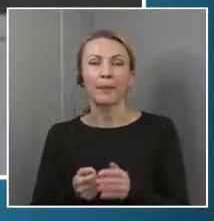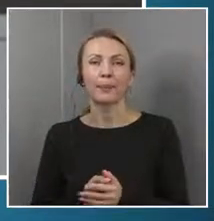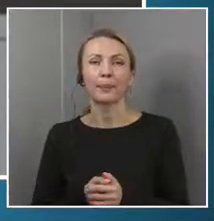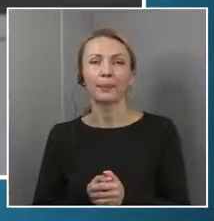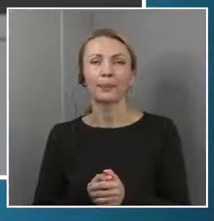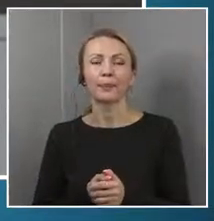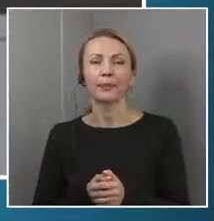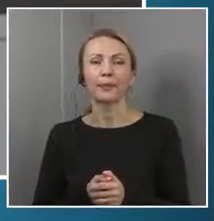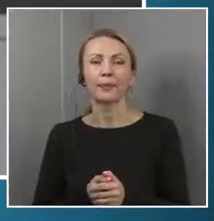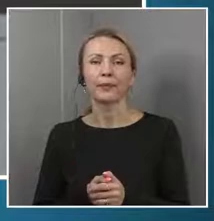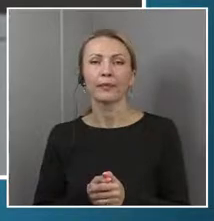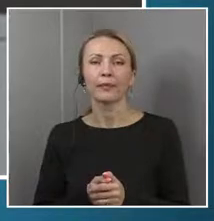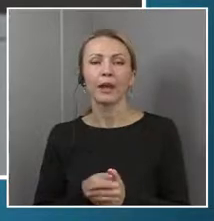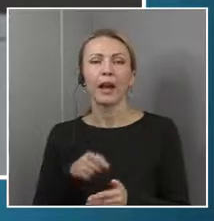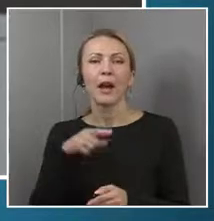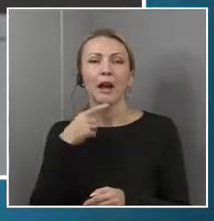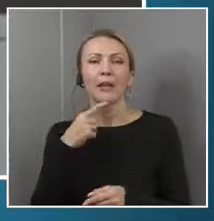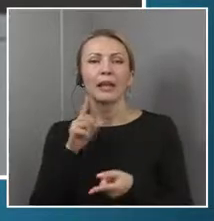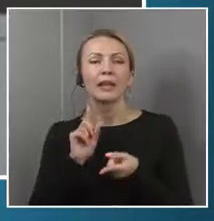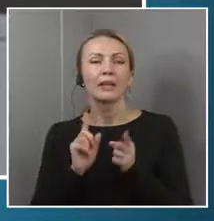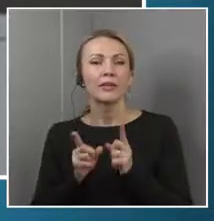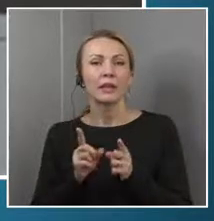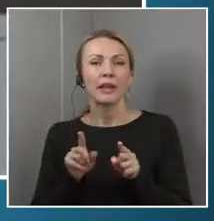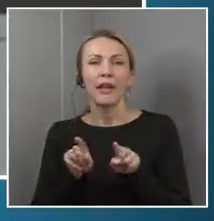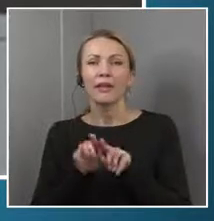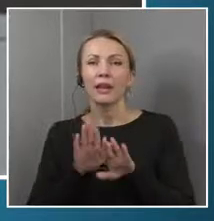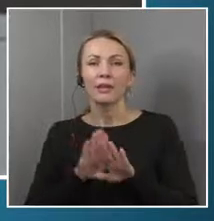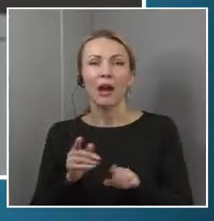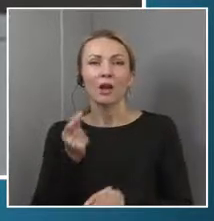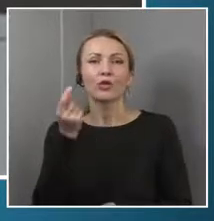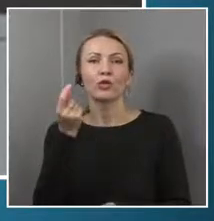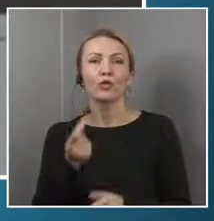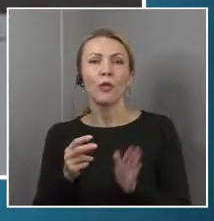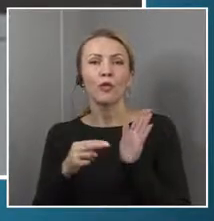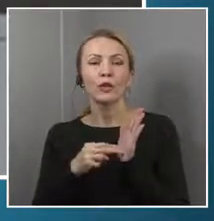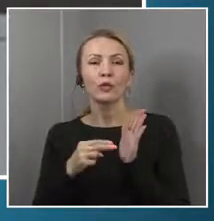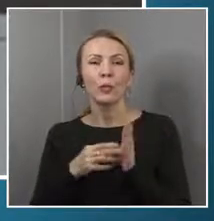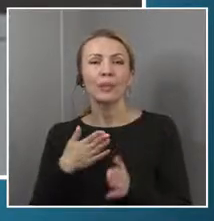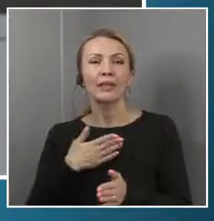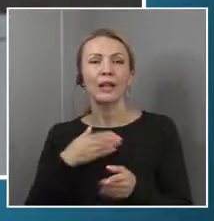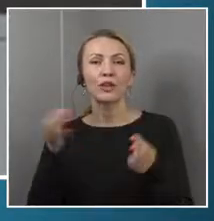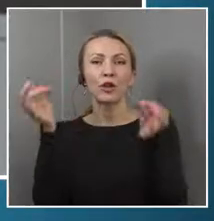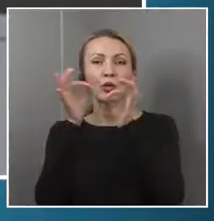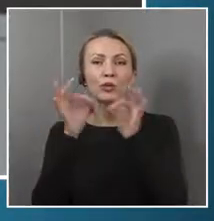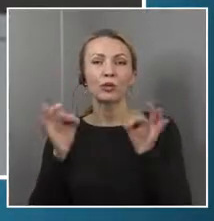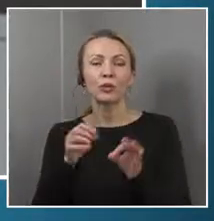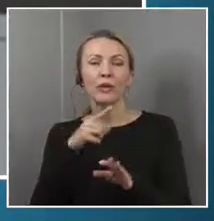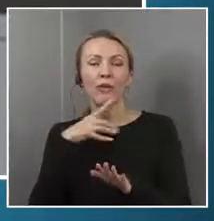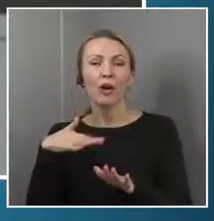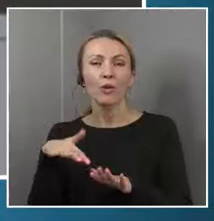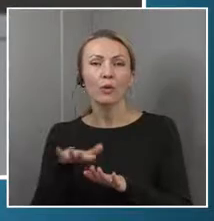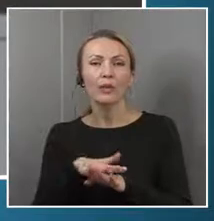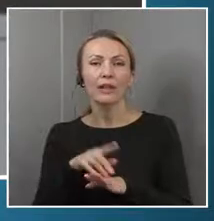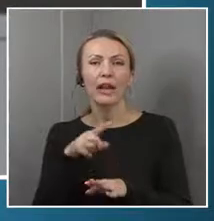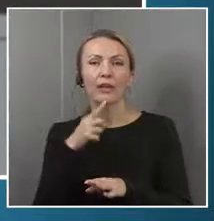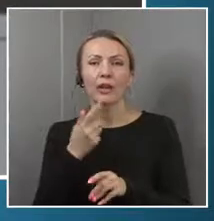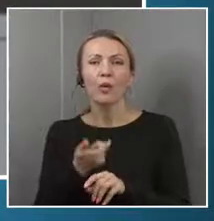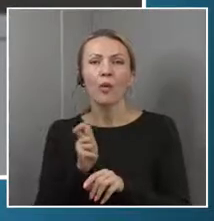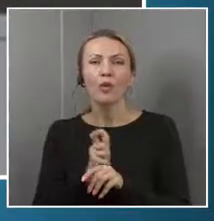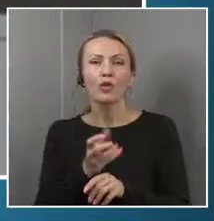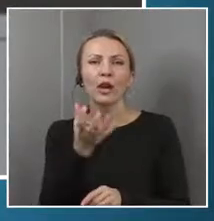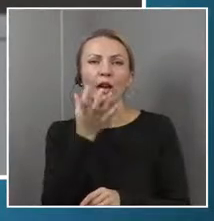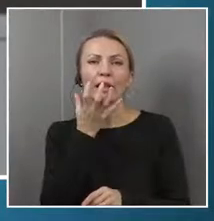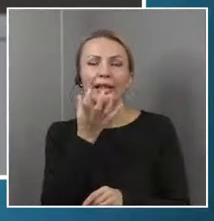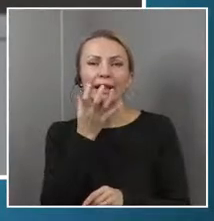be traced like that. And these are the issues of the Russian paintings. So you can trace it. You can't trace the provenance